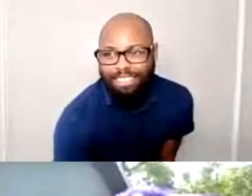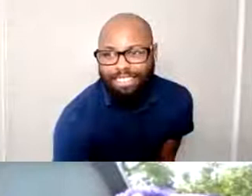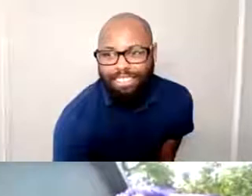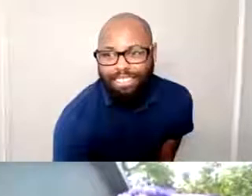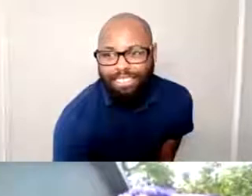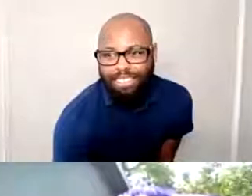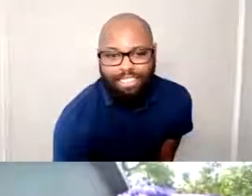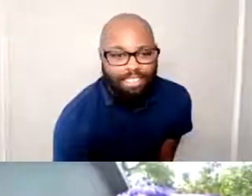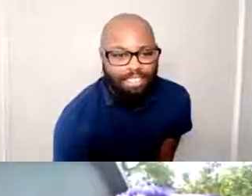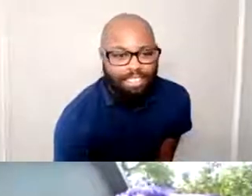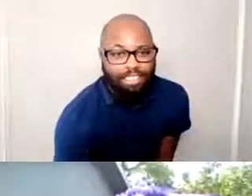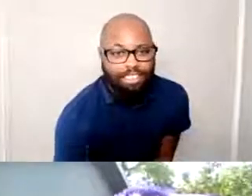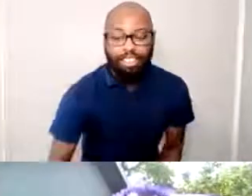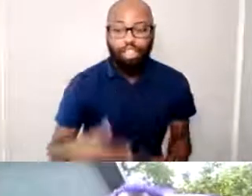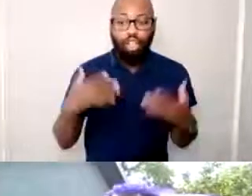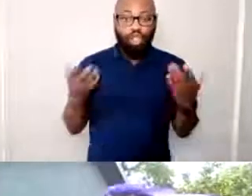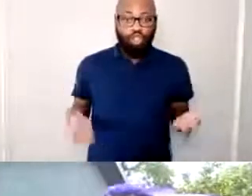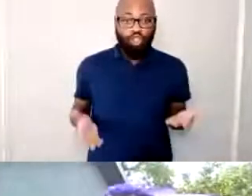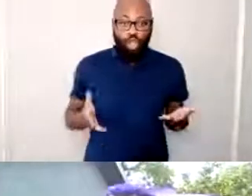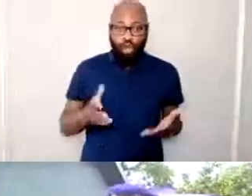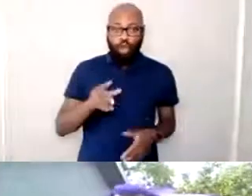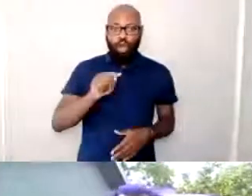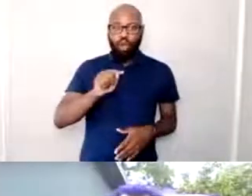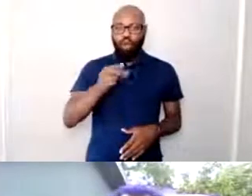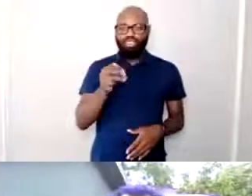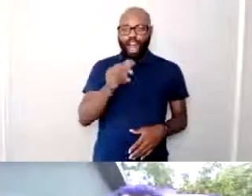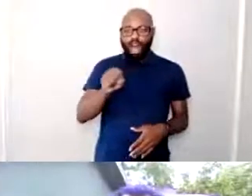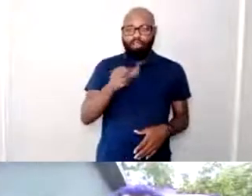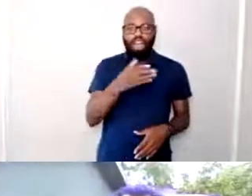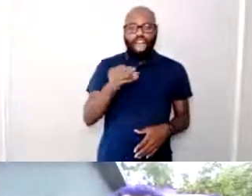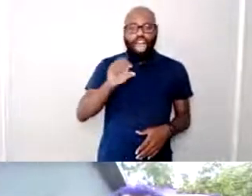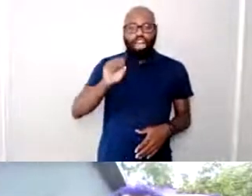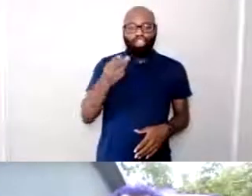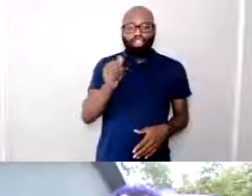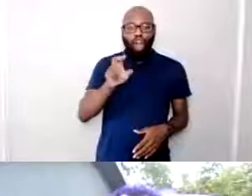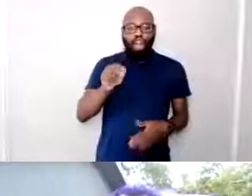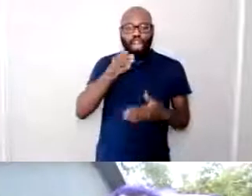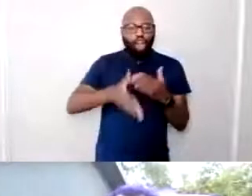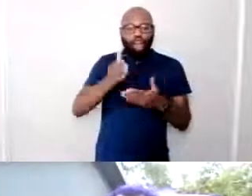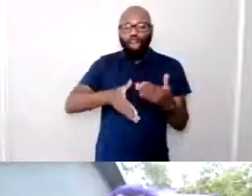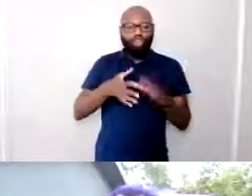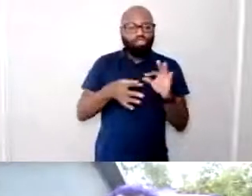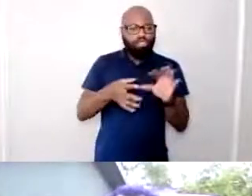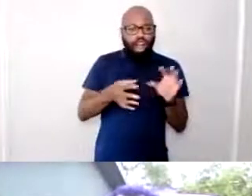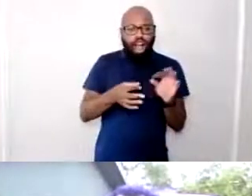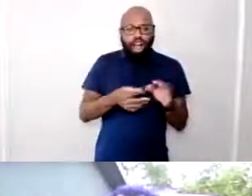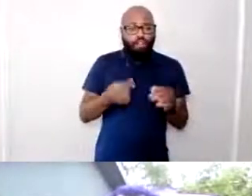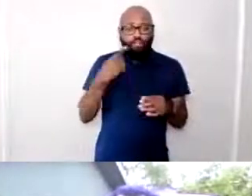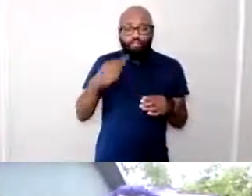So Thomas and Sean, do we have any closing remarks or comments for the